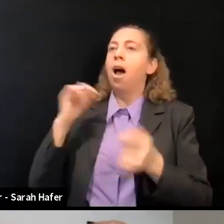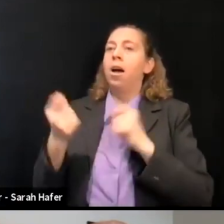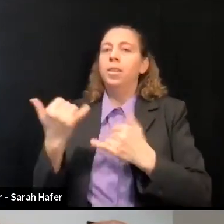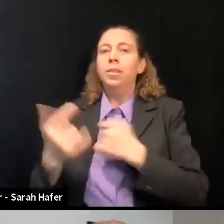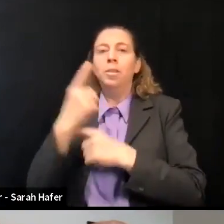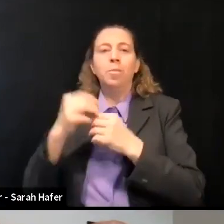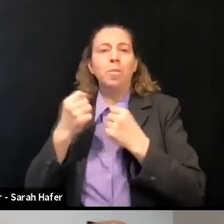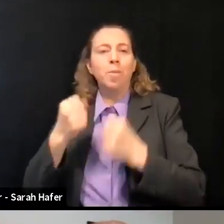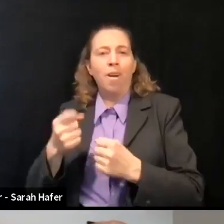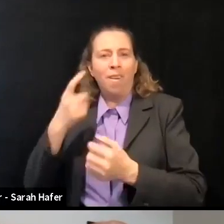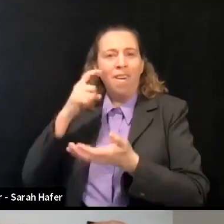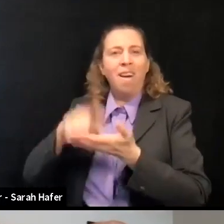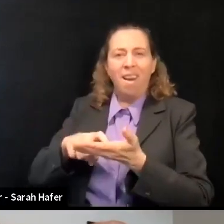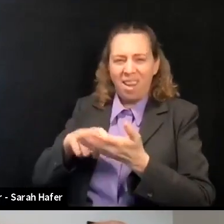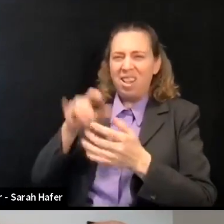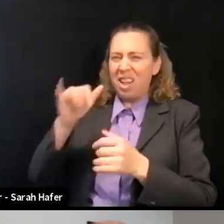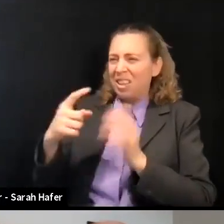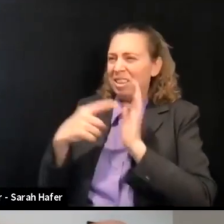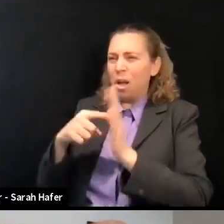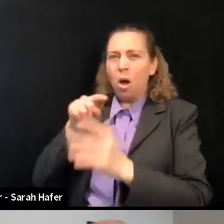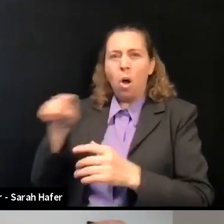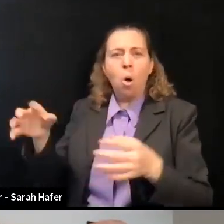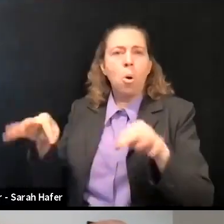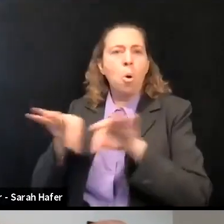are an opportunity for connection.